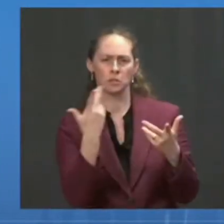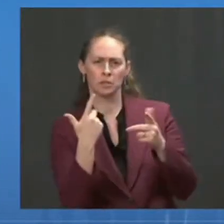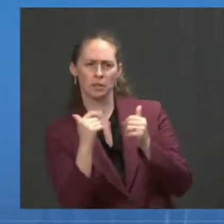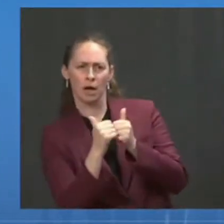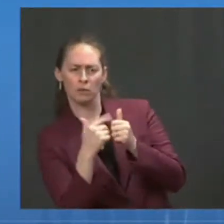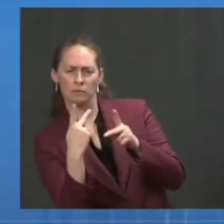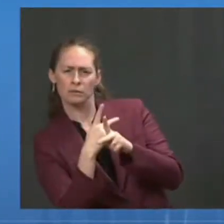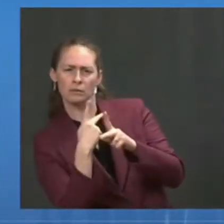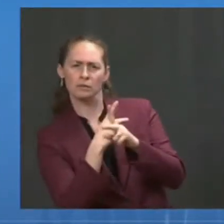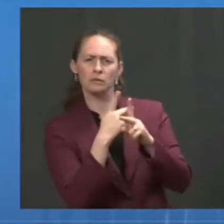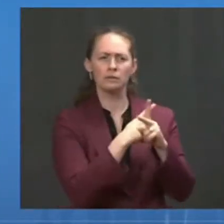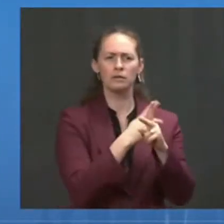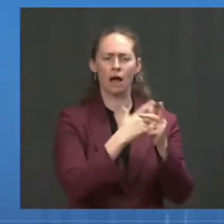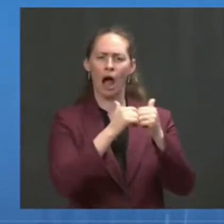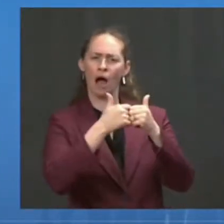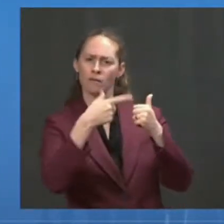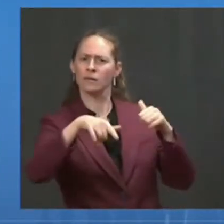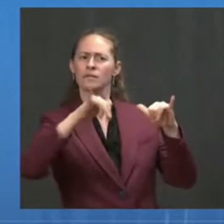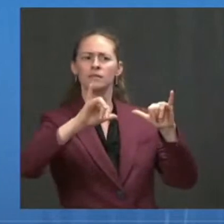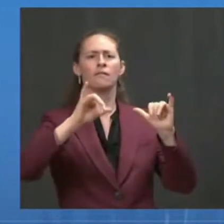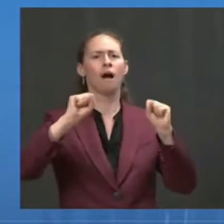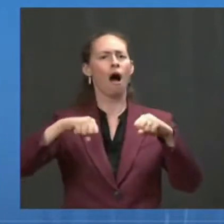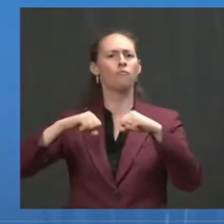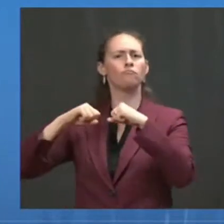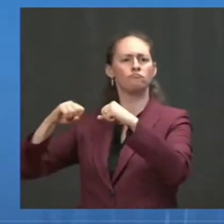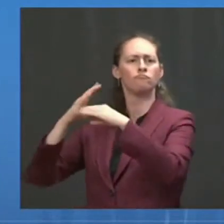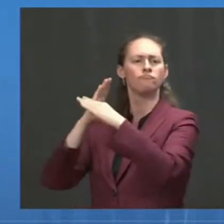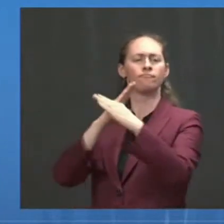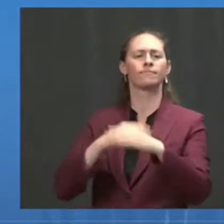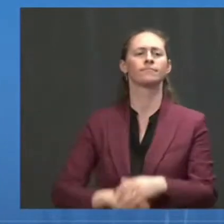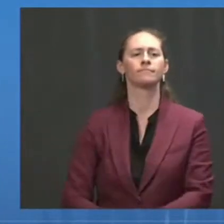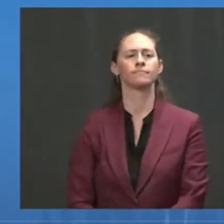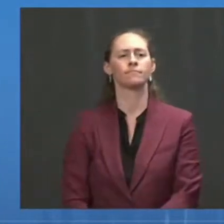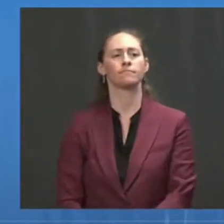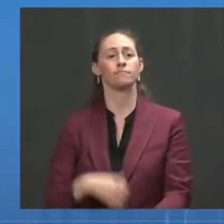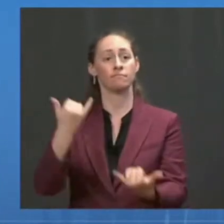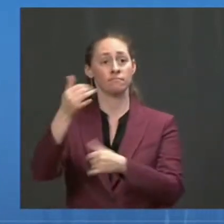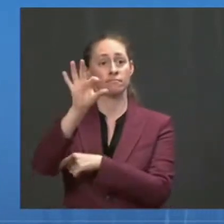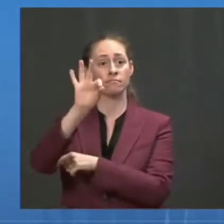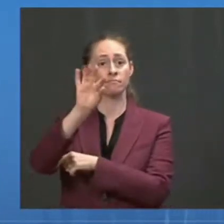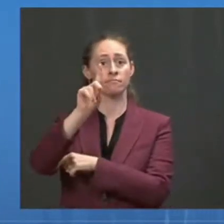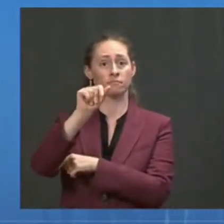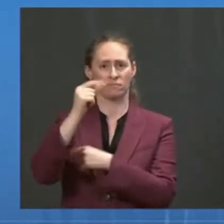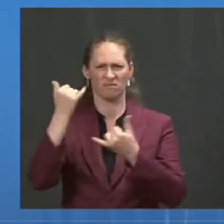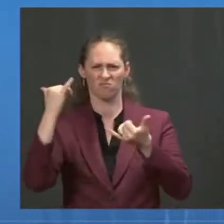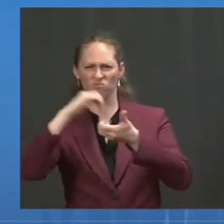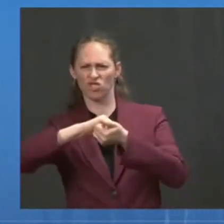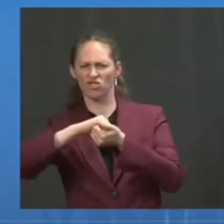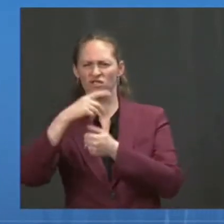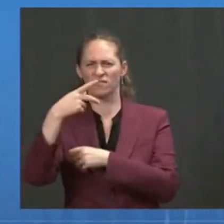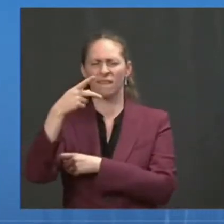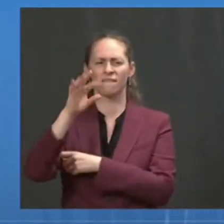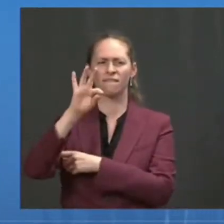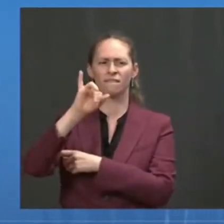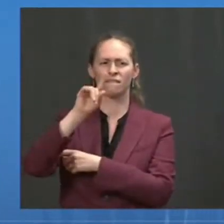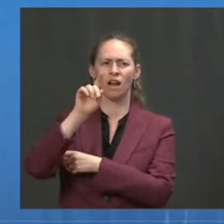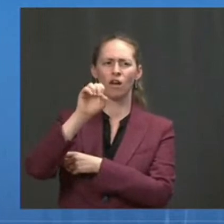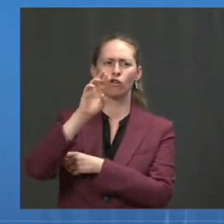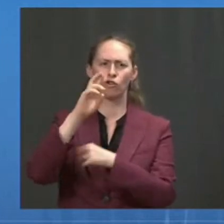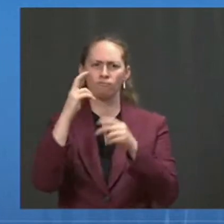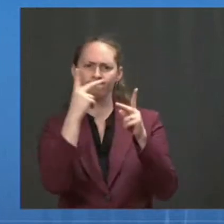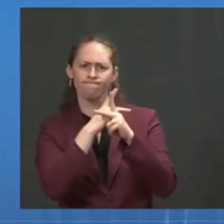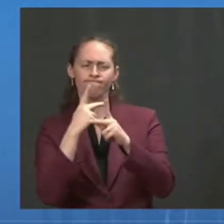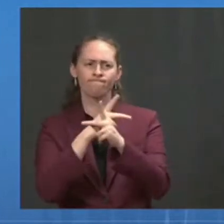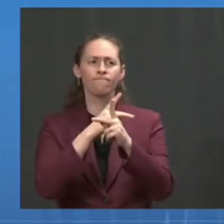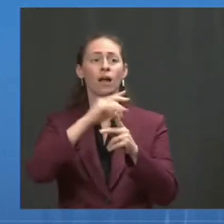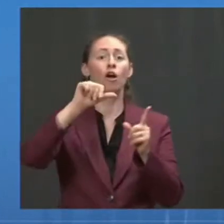COVID-19. FDA is working with Pfizer and Moderna to allow boosters for these vulnerable people. An additional dose could